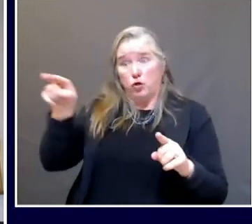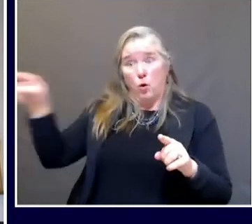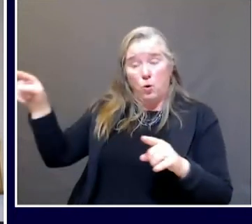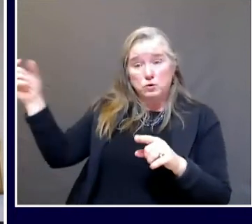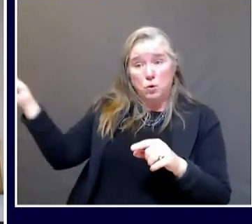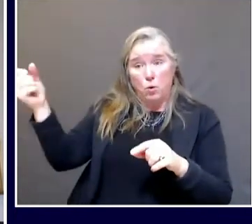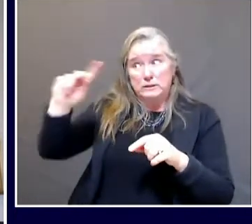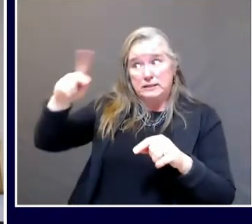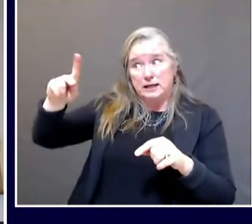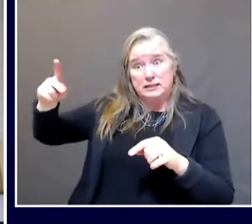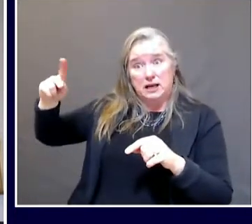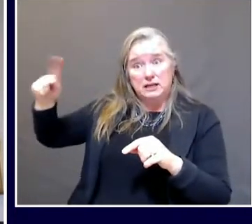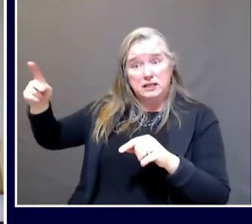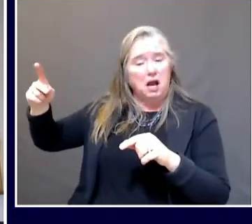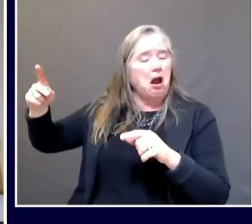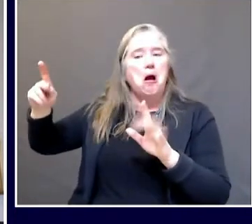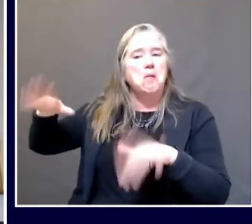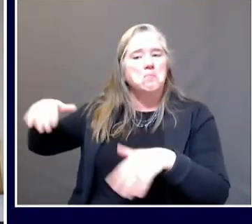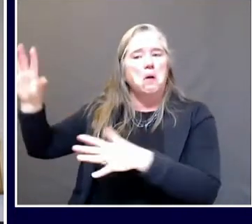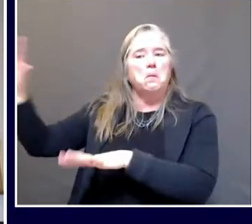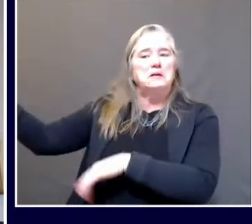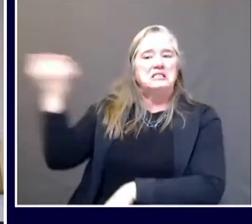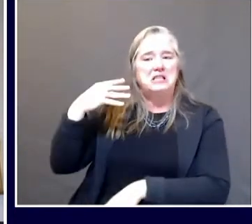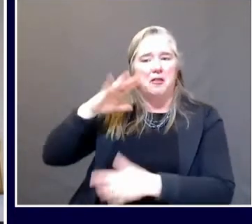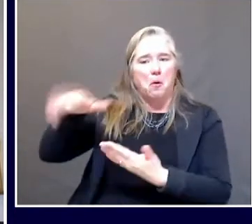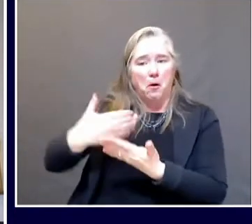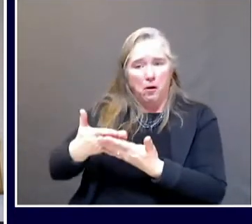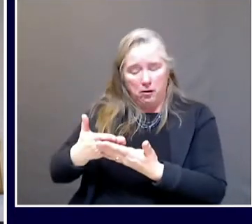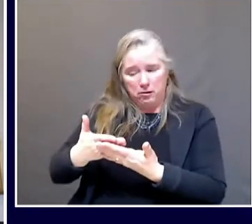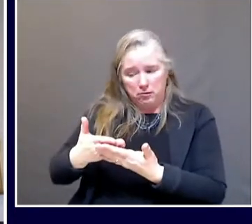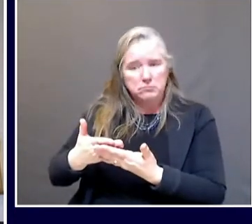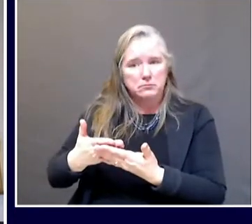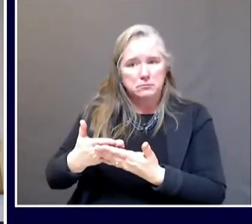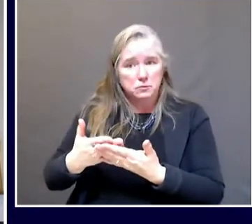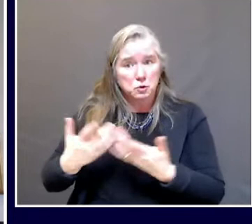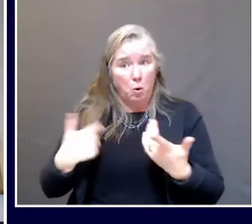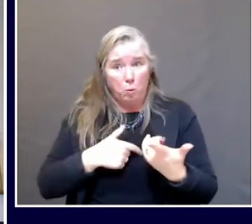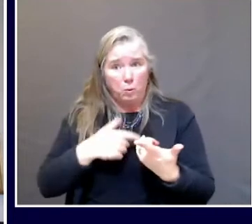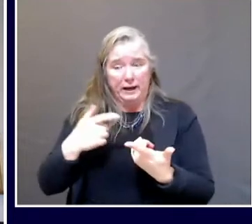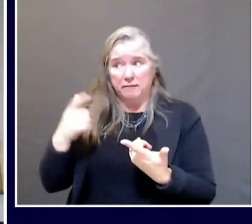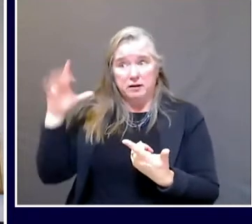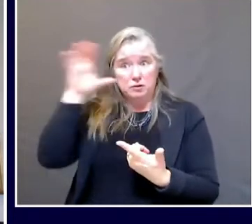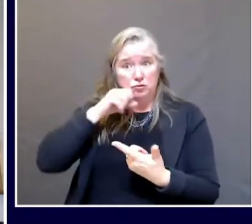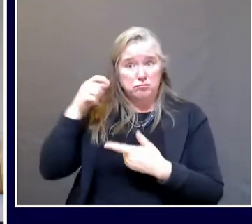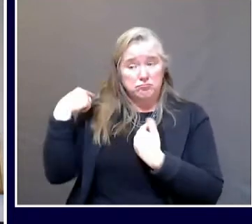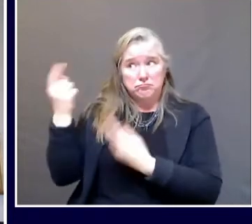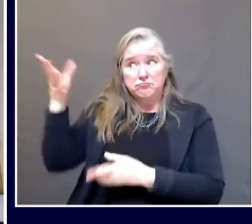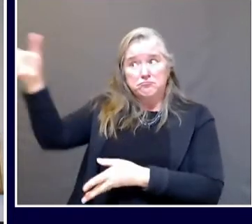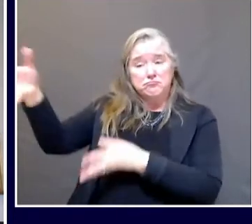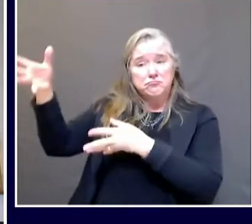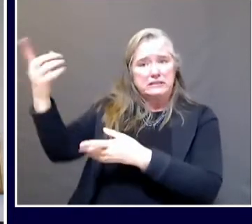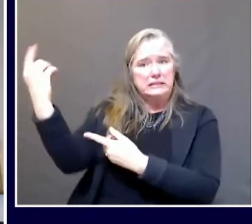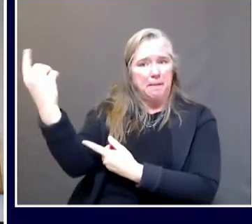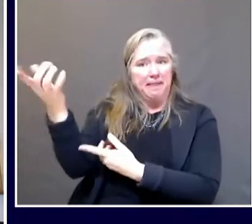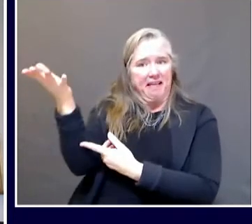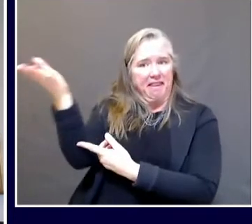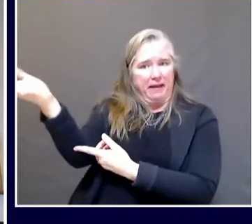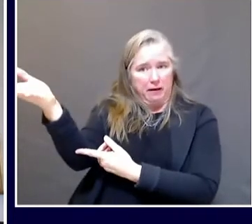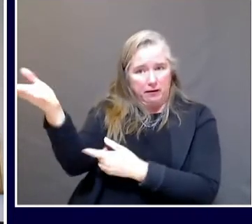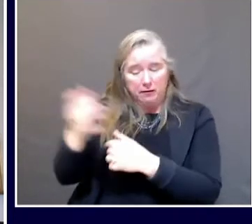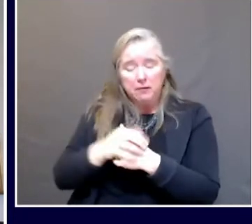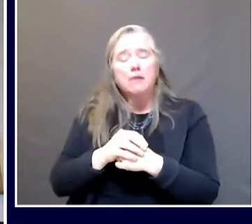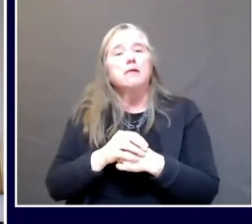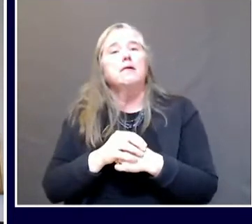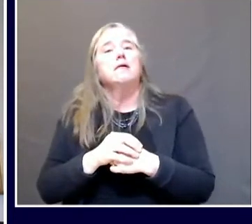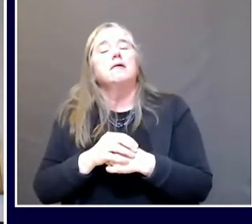we've learned, what we've been told just in the past few hours and are attempting to confirm so we can understand the implications of, is